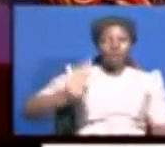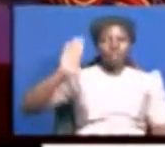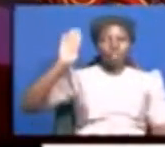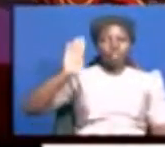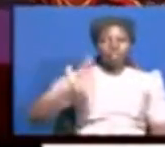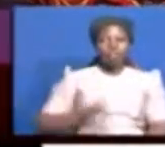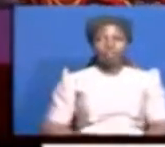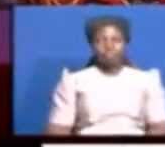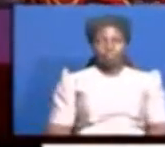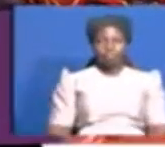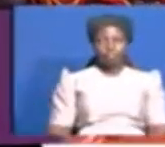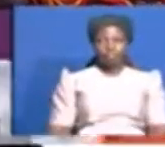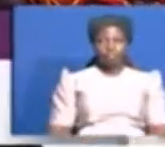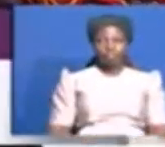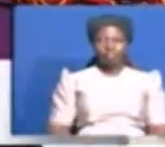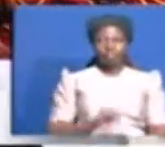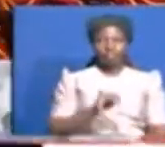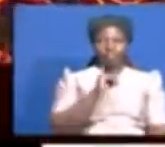I,